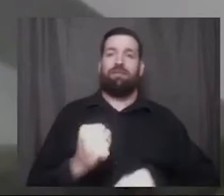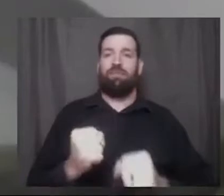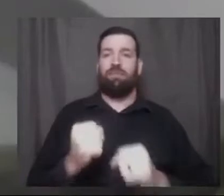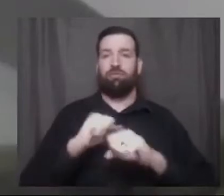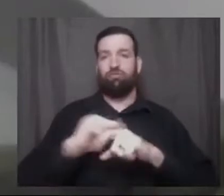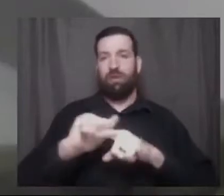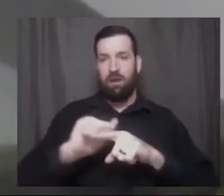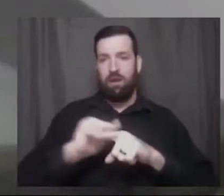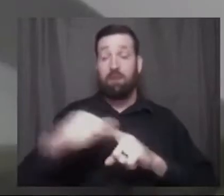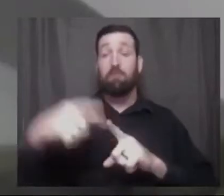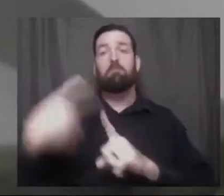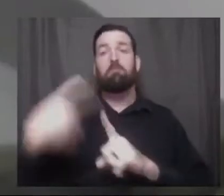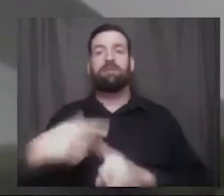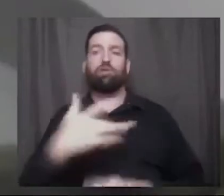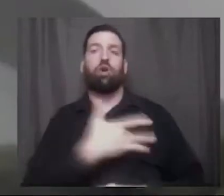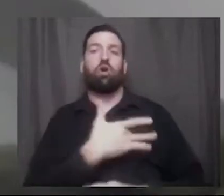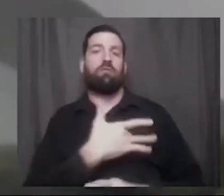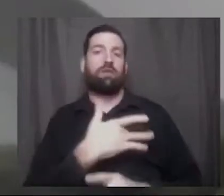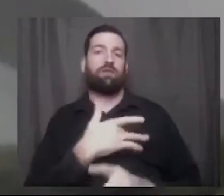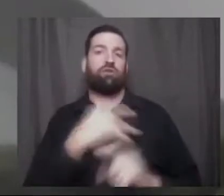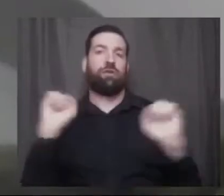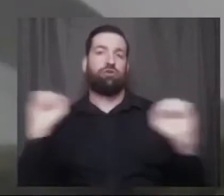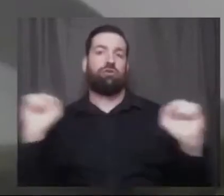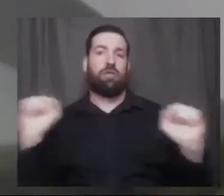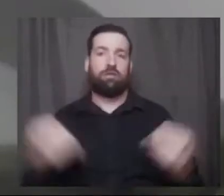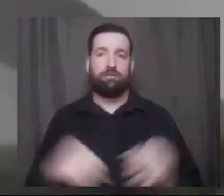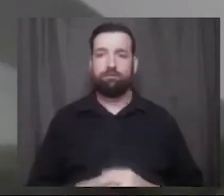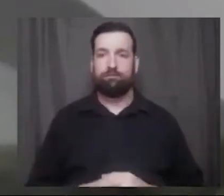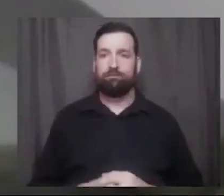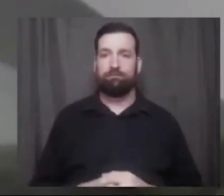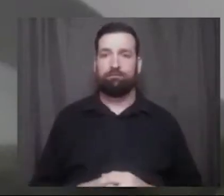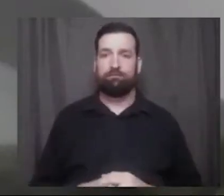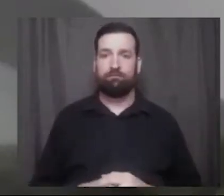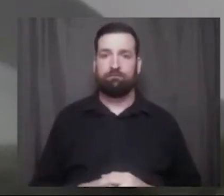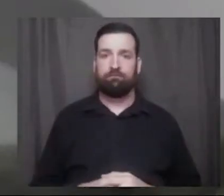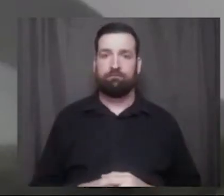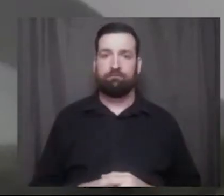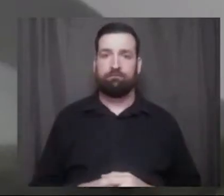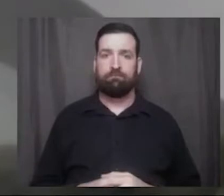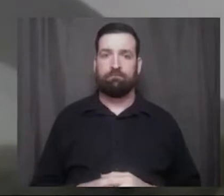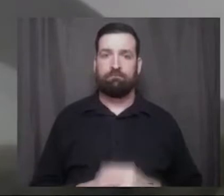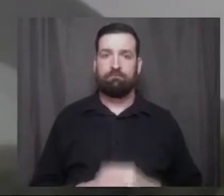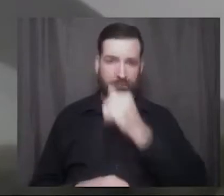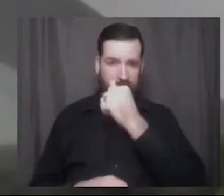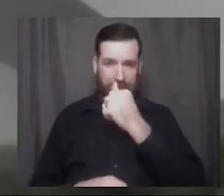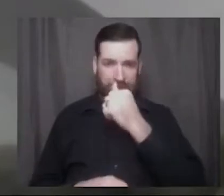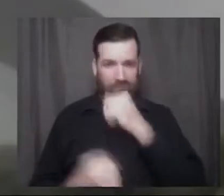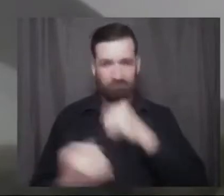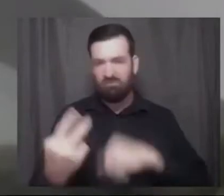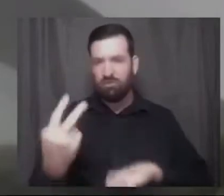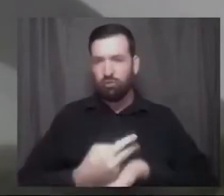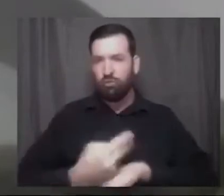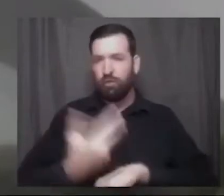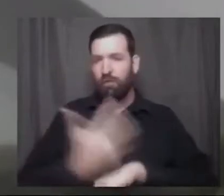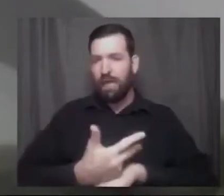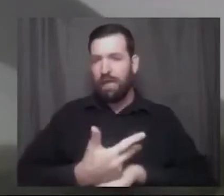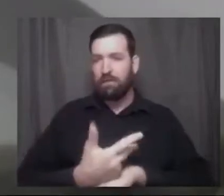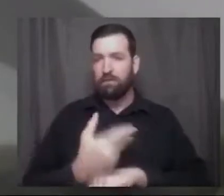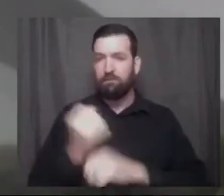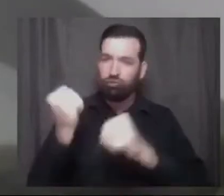to cardiovascular exercise. But I would say, 2 to 3 days of strength training